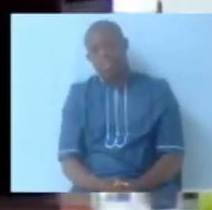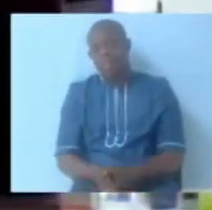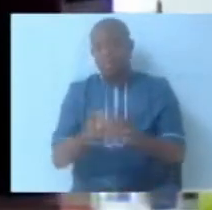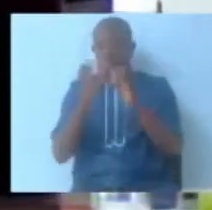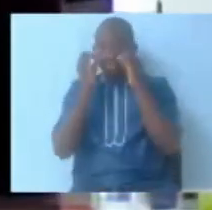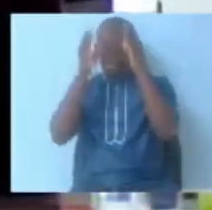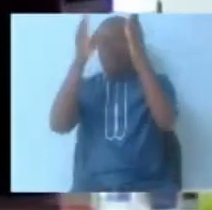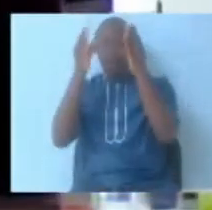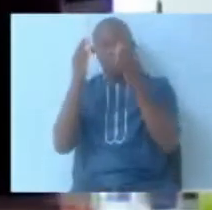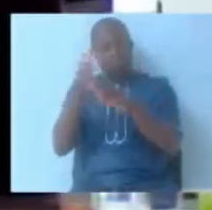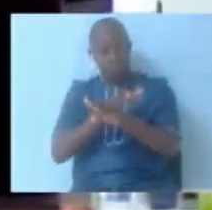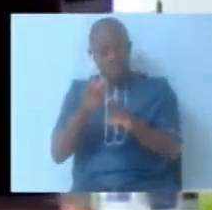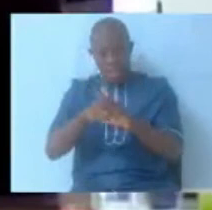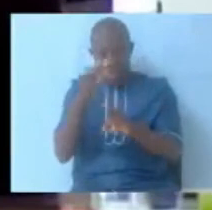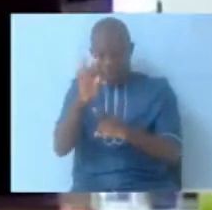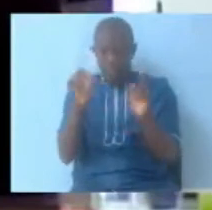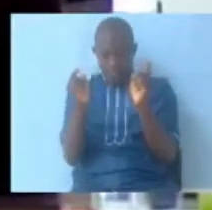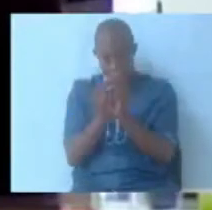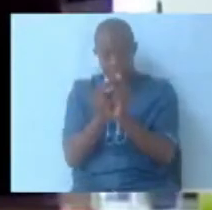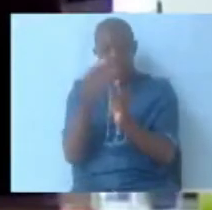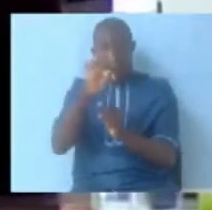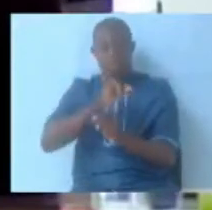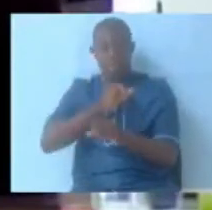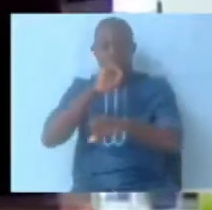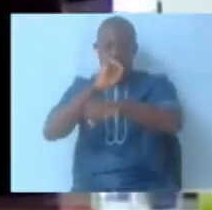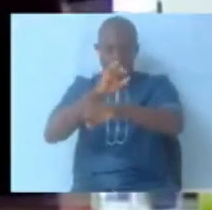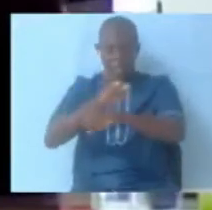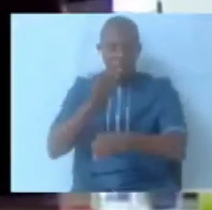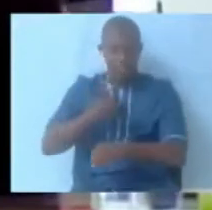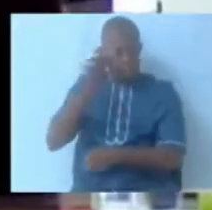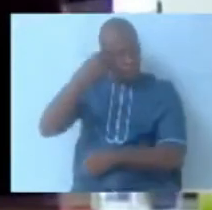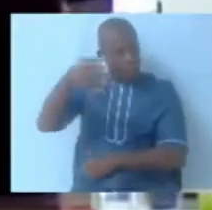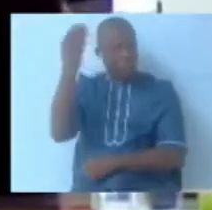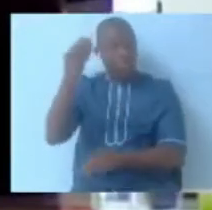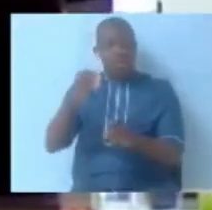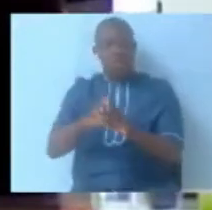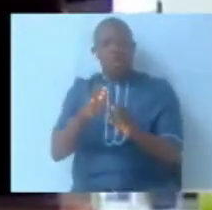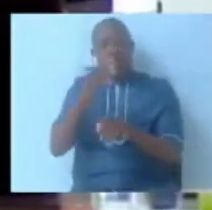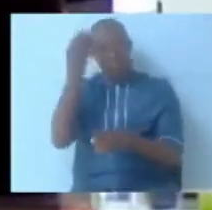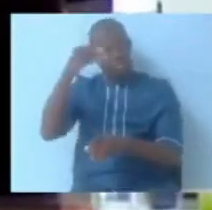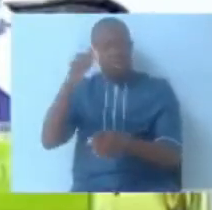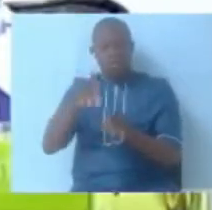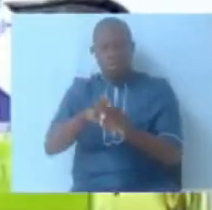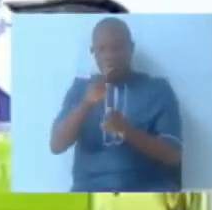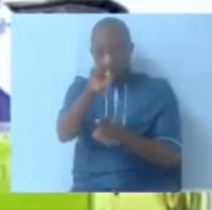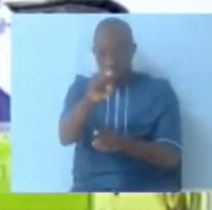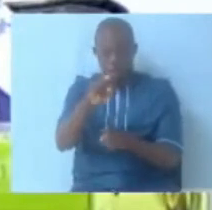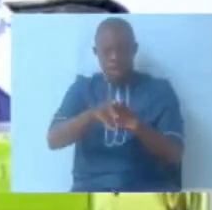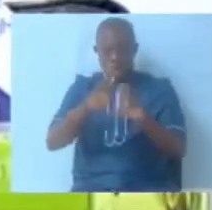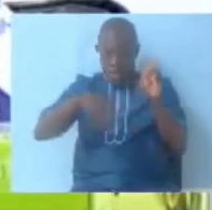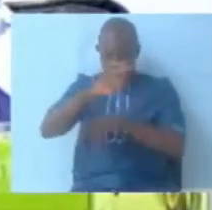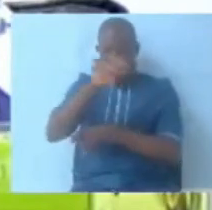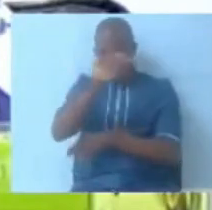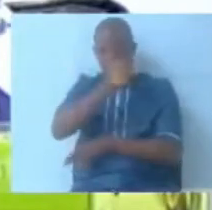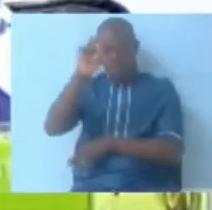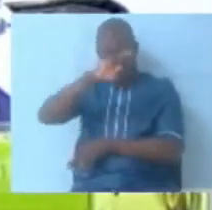was disregarded, you were reinstated, and then he was booted out. That's how we saw